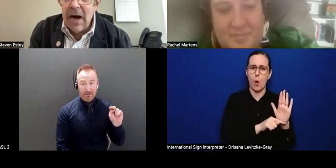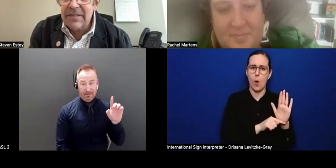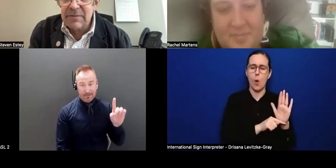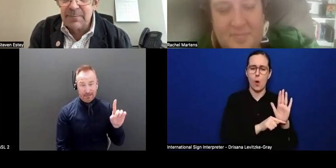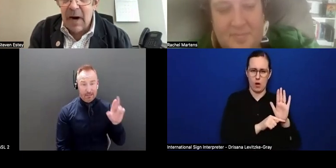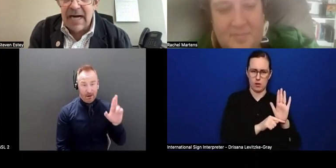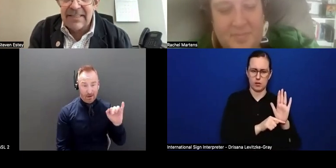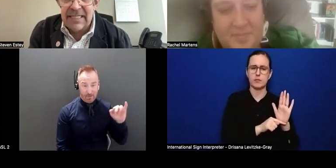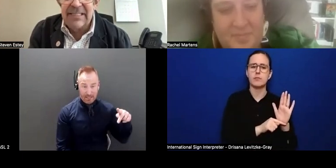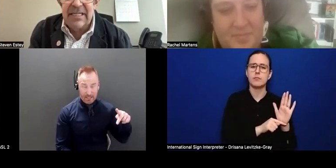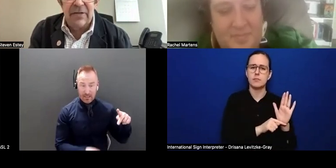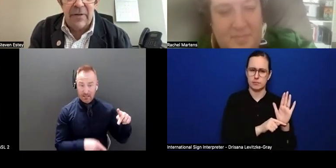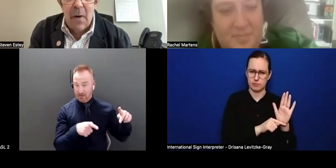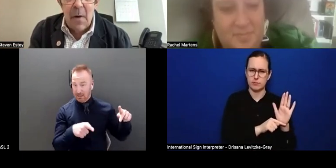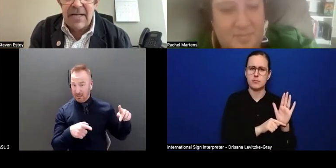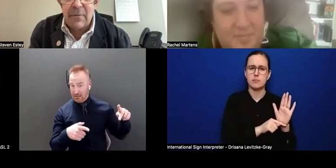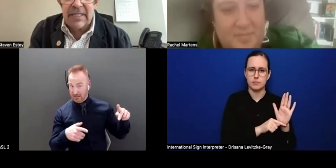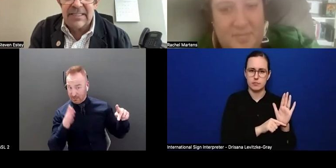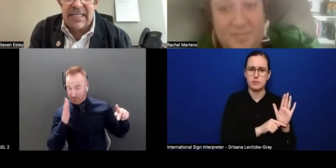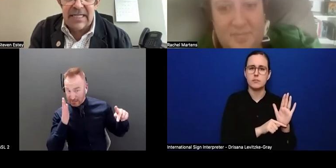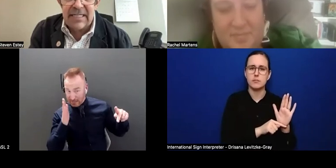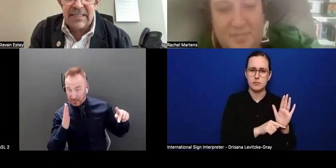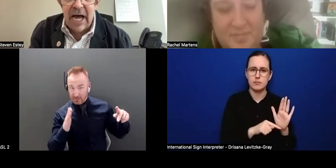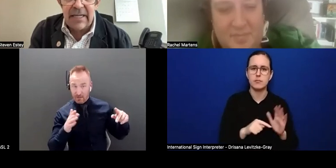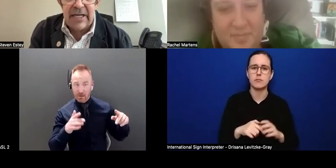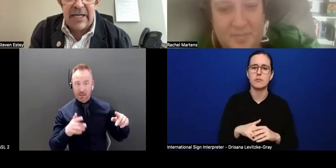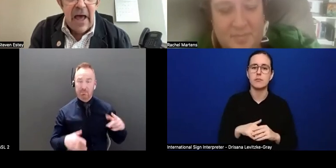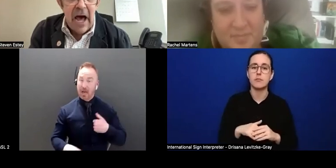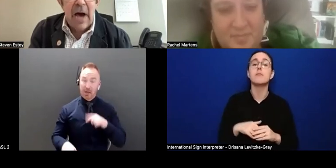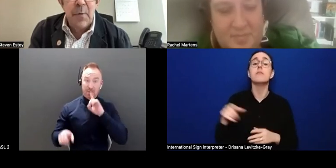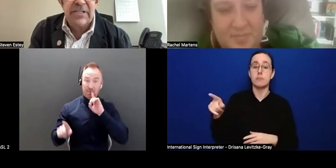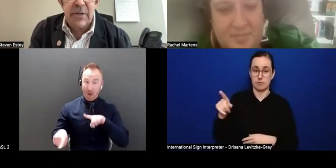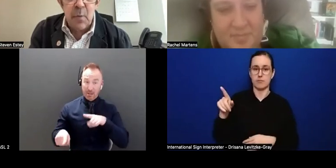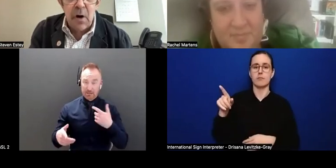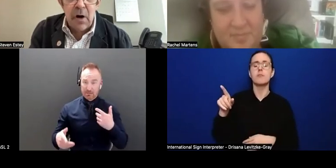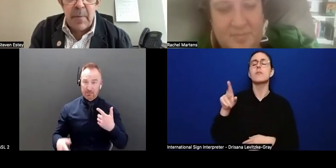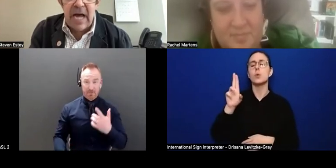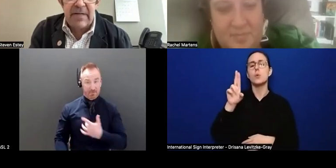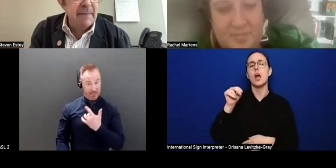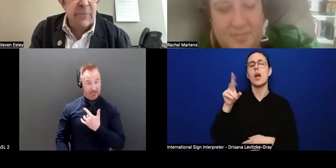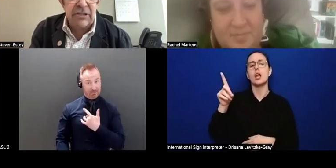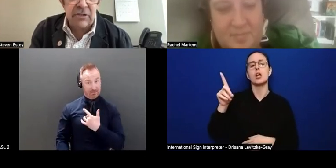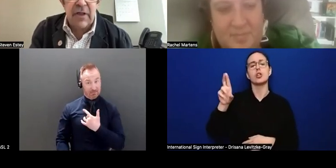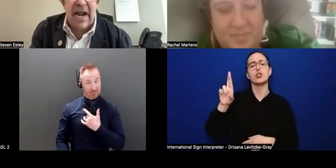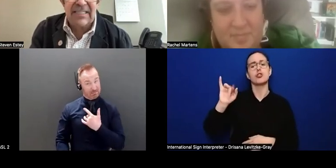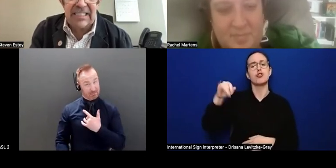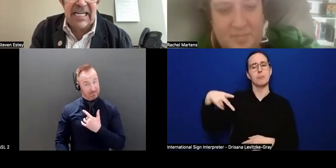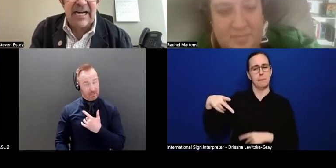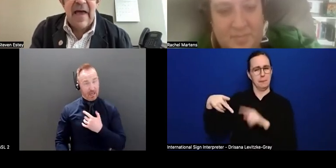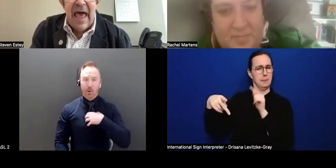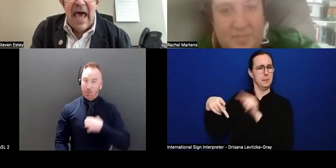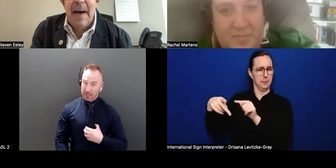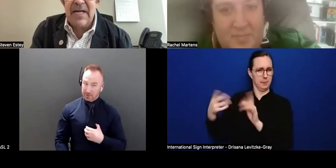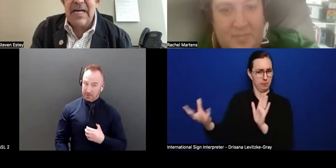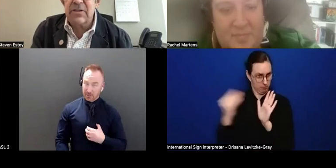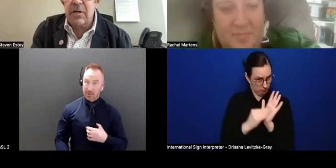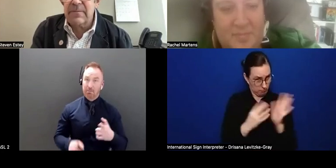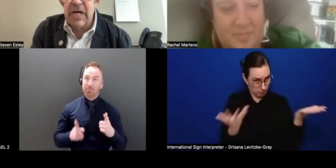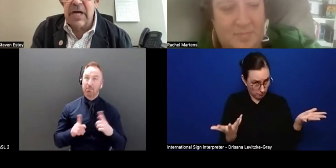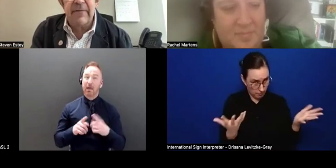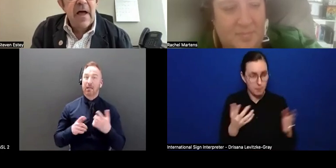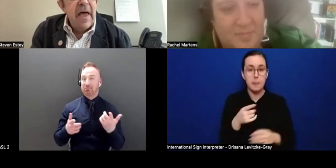My honest response is, Neil, no, I don't really see it as likely. I wish it were, but I'm not sure that I see it happening